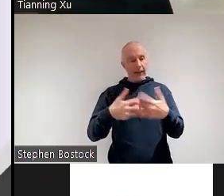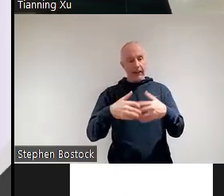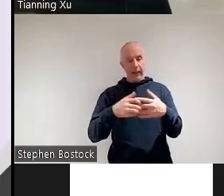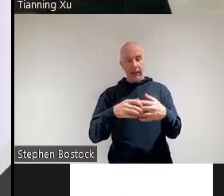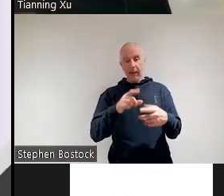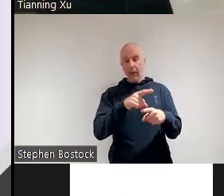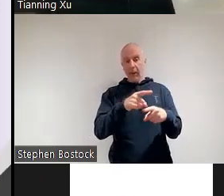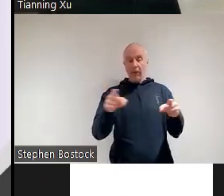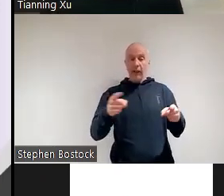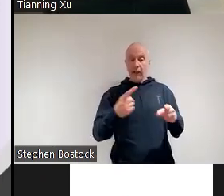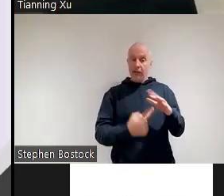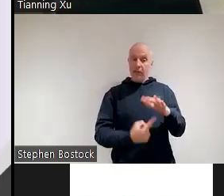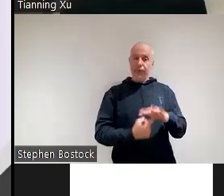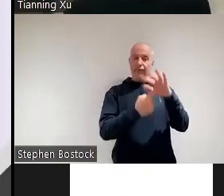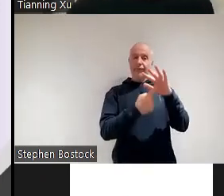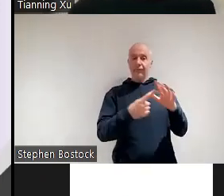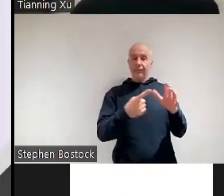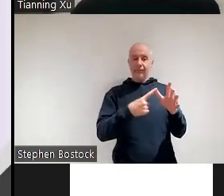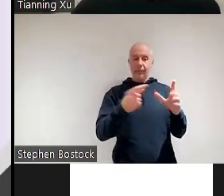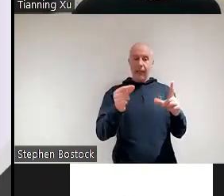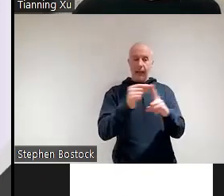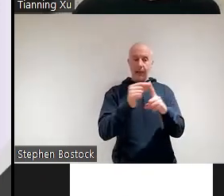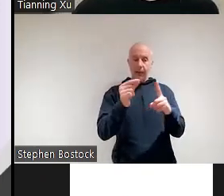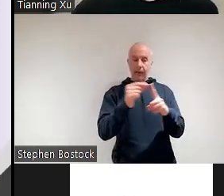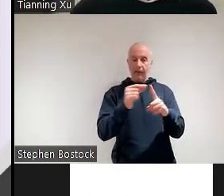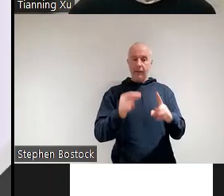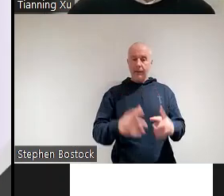this part is so important nowadays.